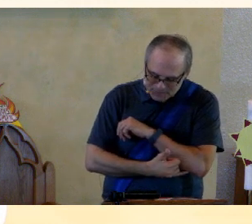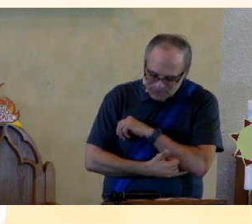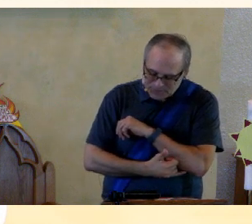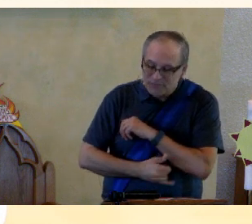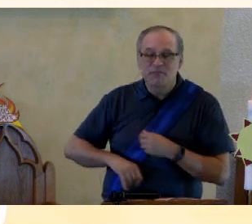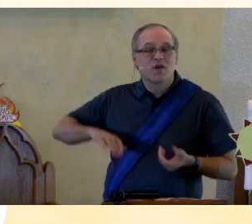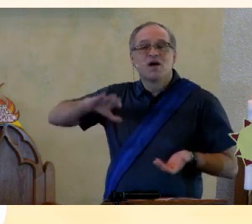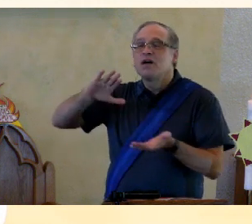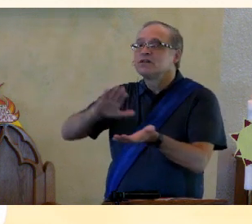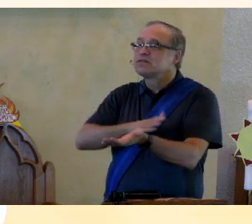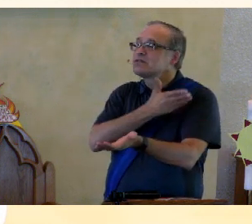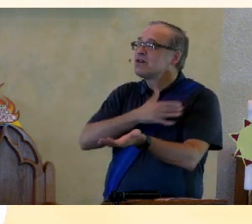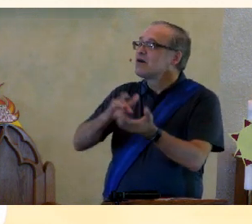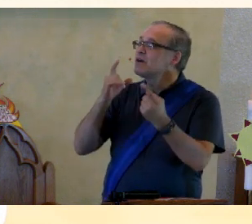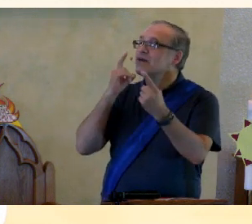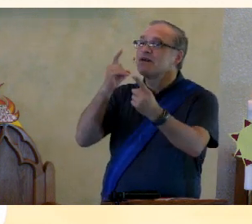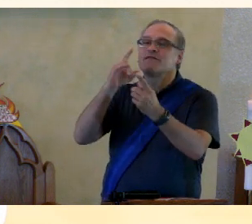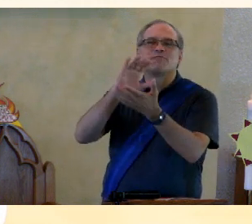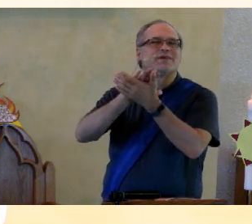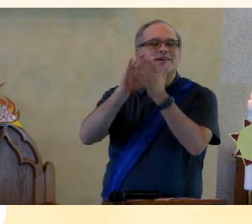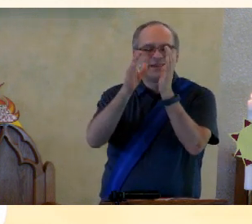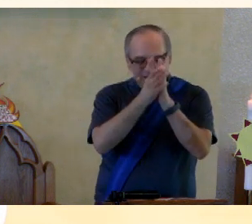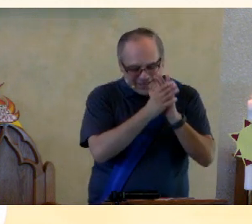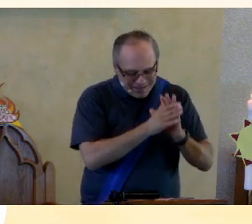nations, a song of